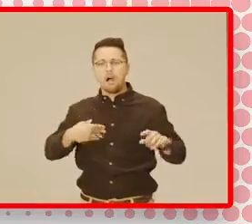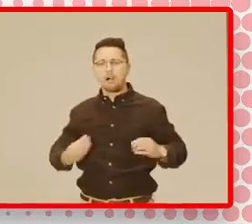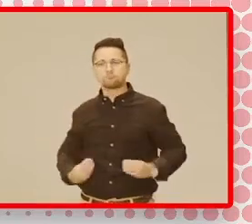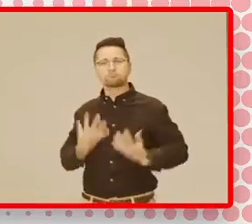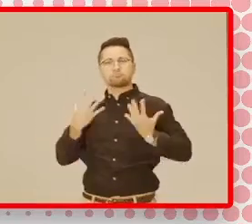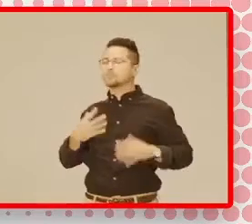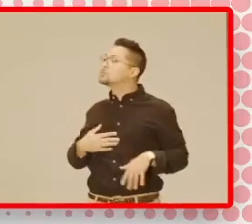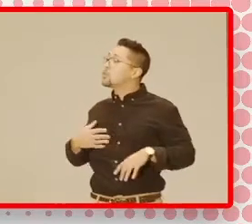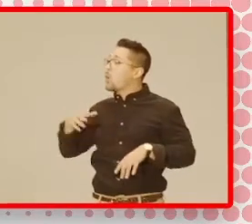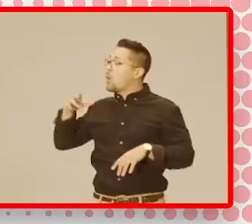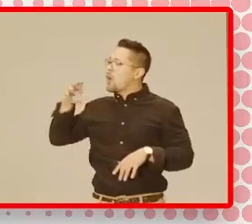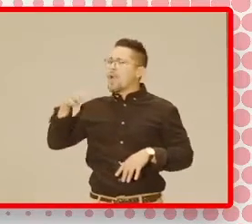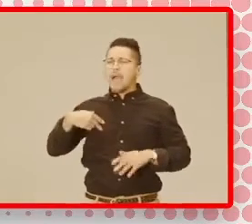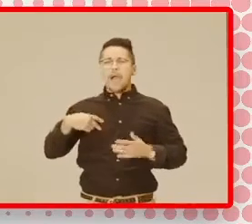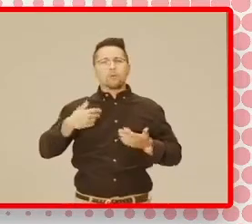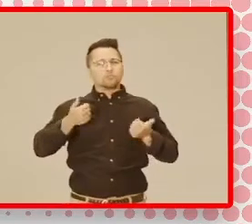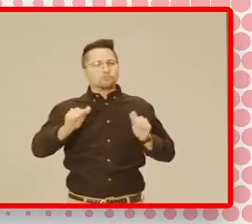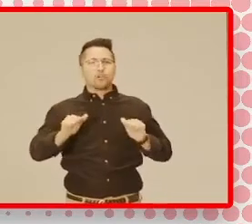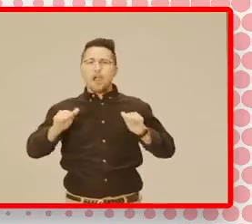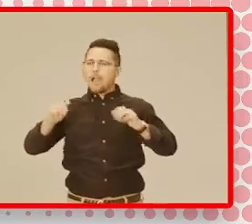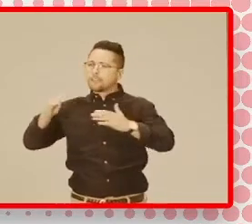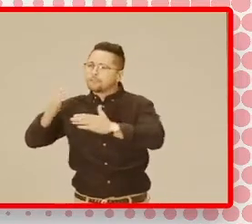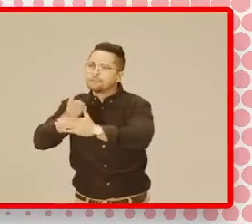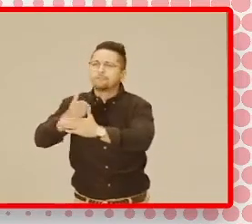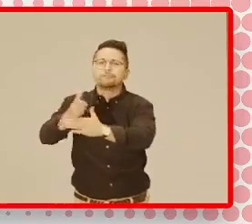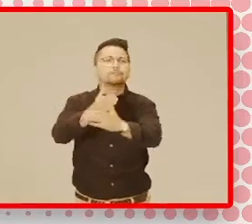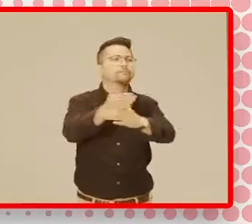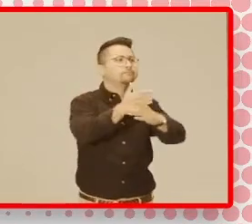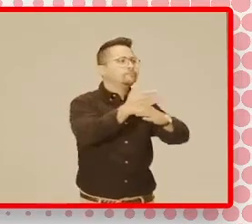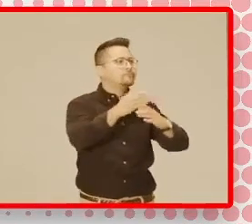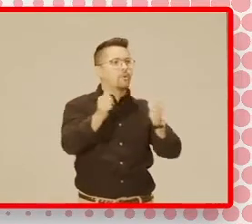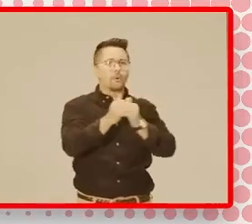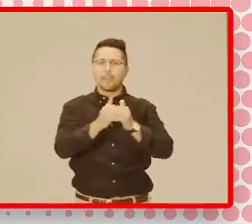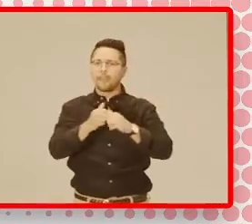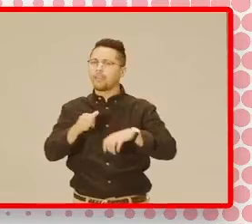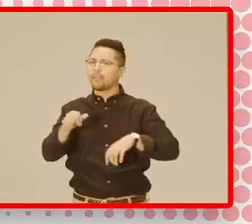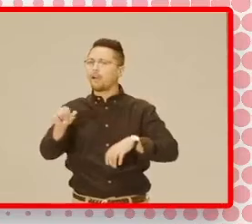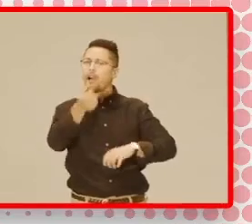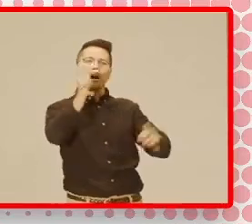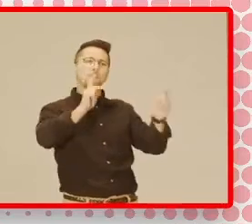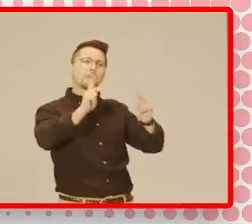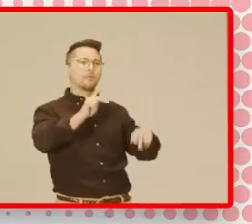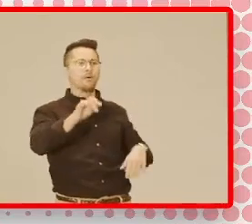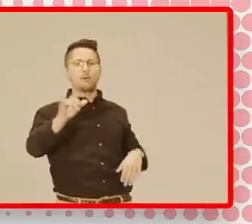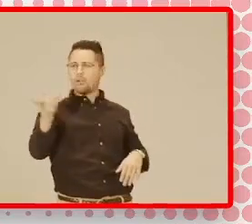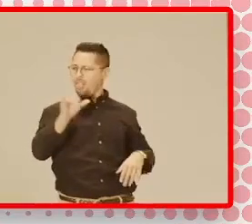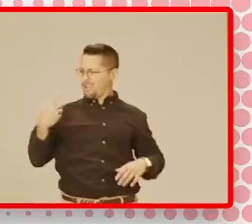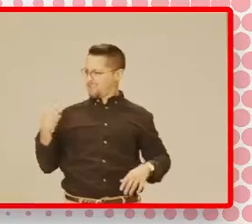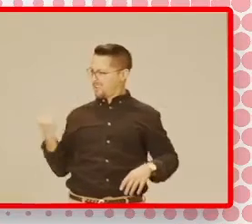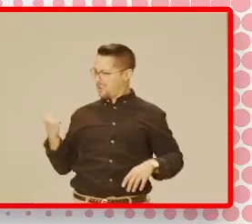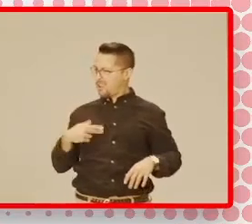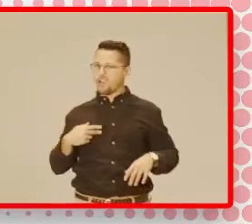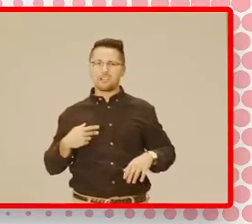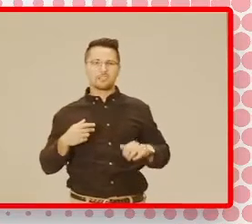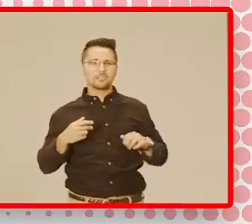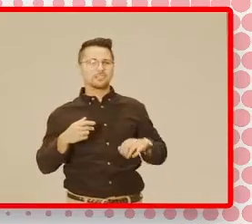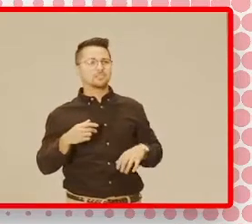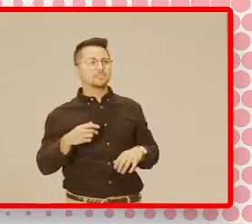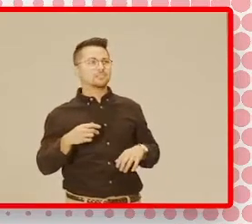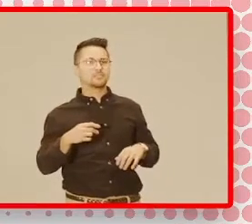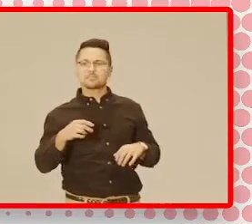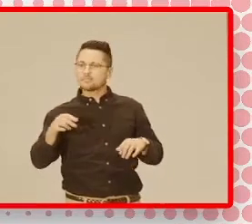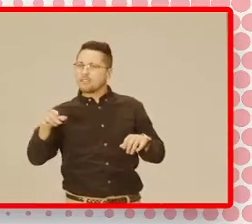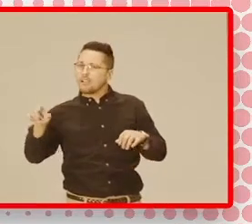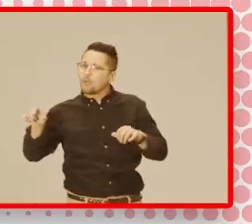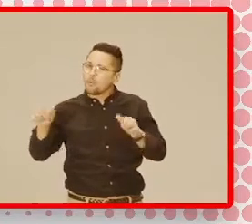opportunity to share his story with others like us, like me and my wife, and others like him, to realize their